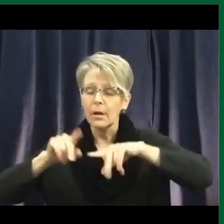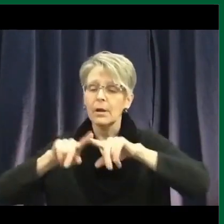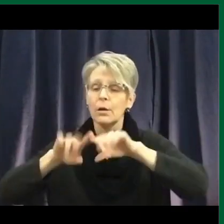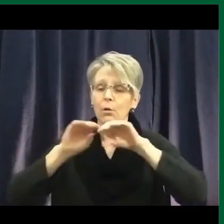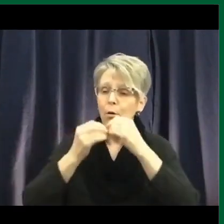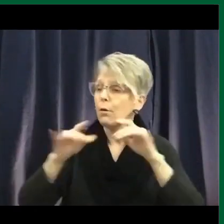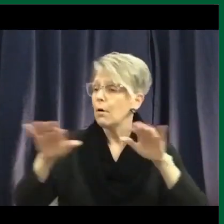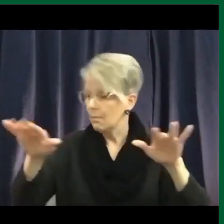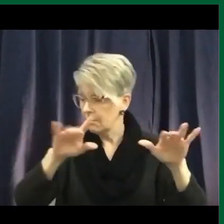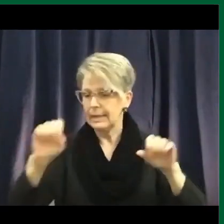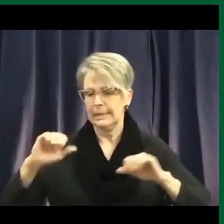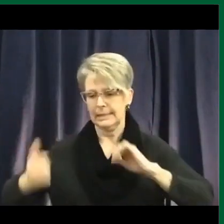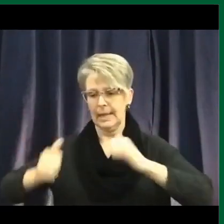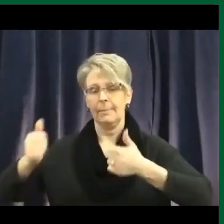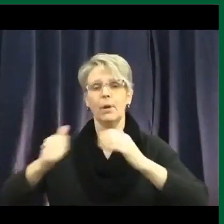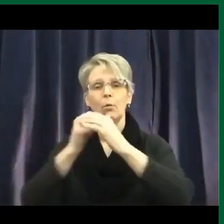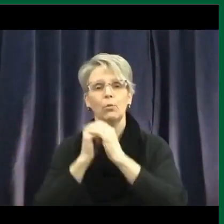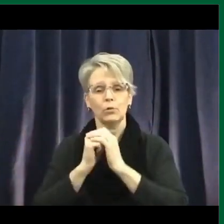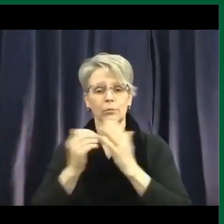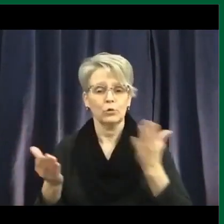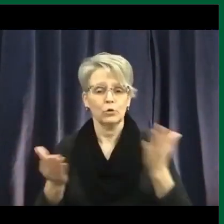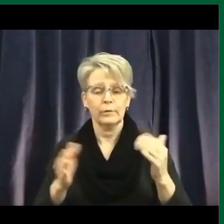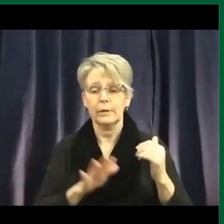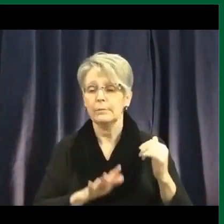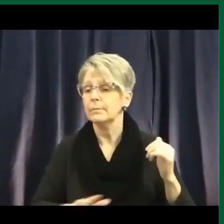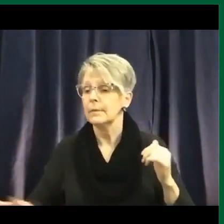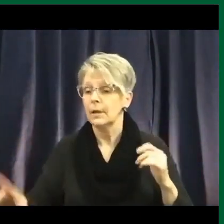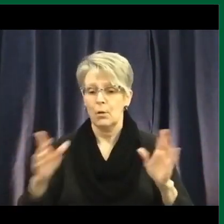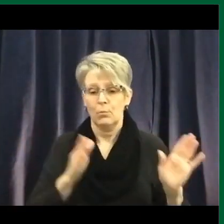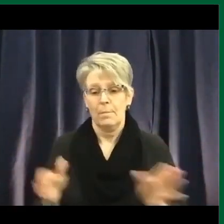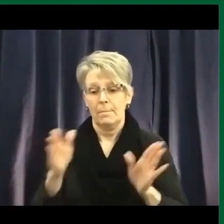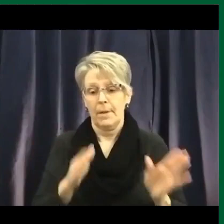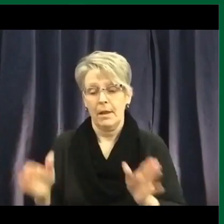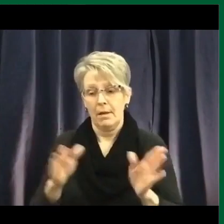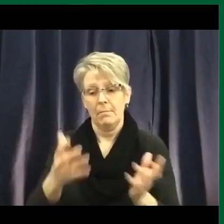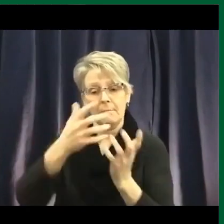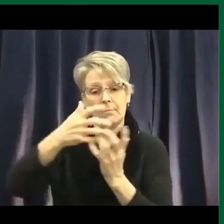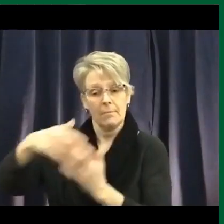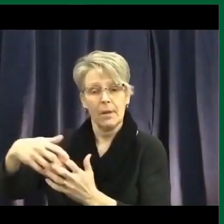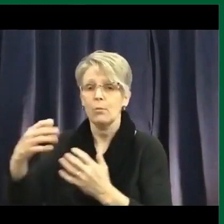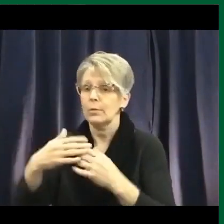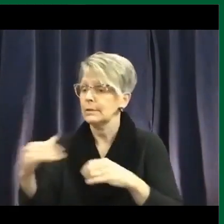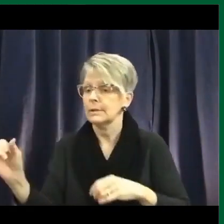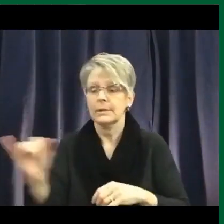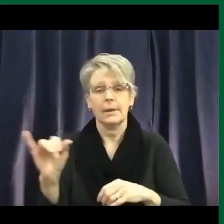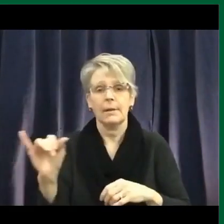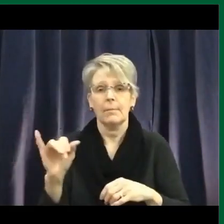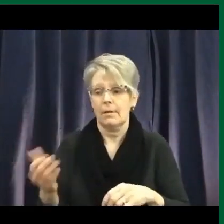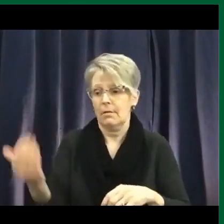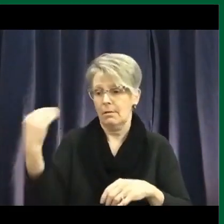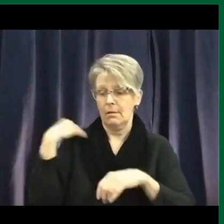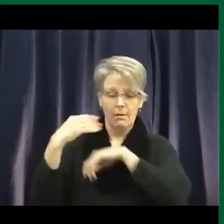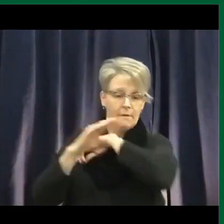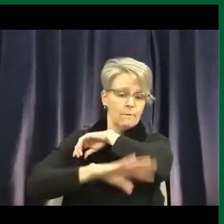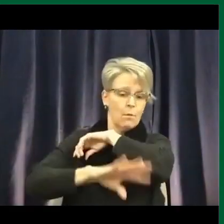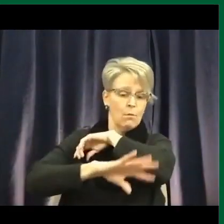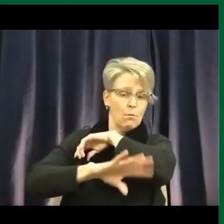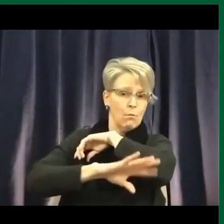types of worship services across this province some time to prepare. This is very similar to where they were last fall with respect to